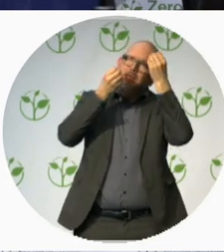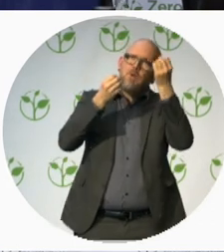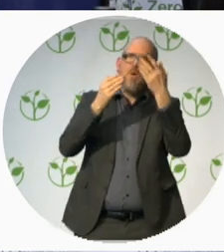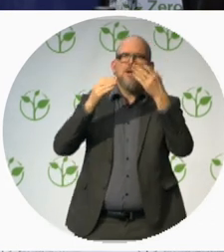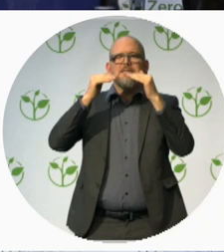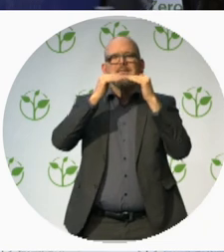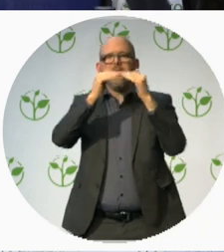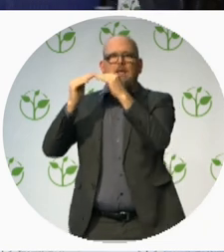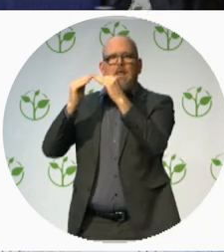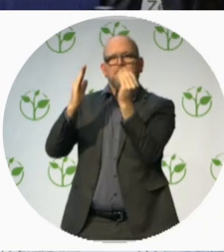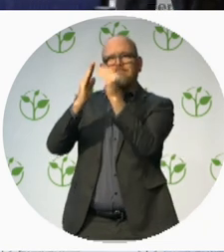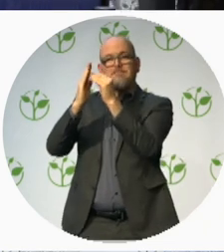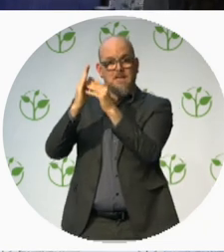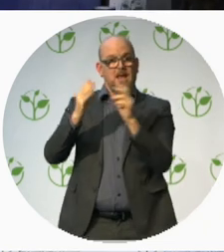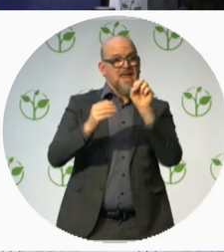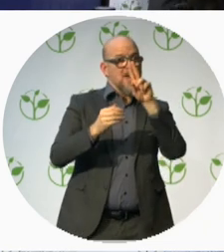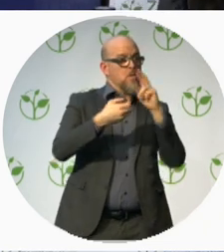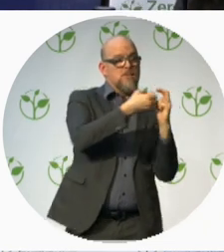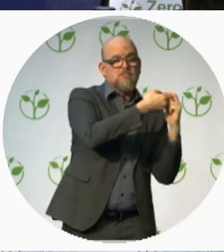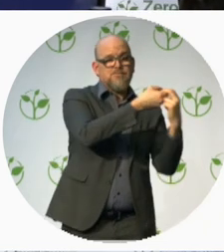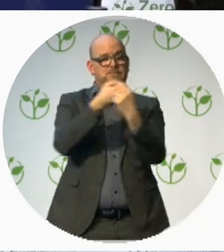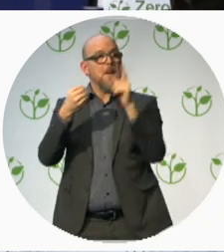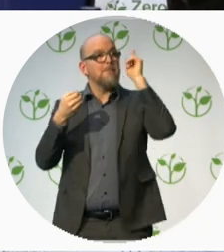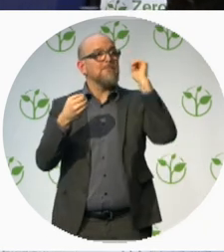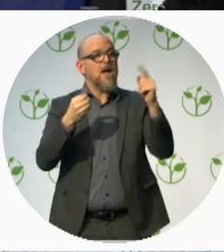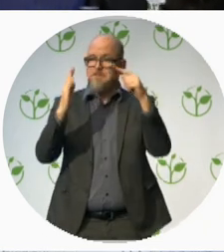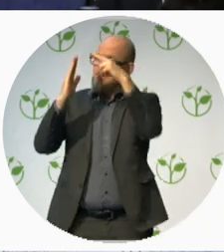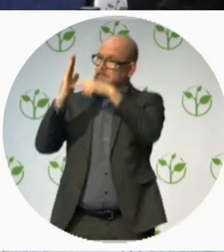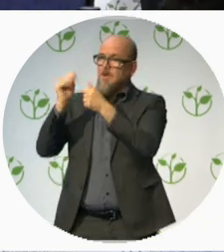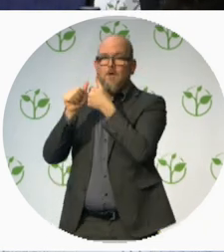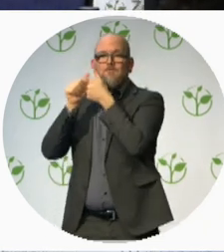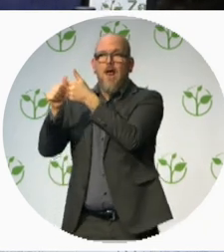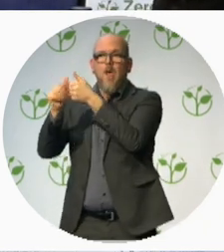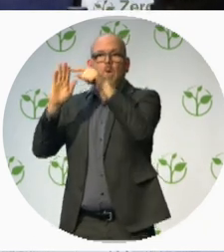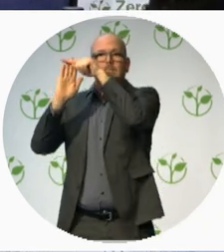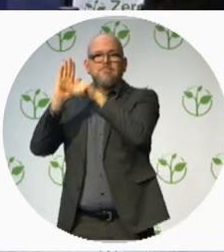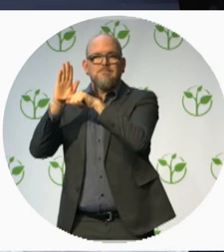content accessible or provide a public explanation where this has not been done.